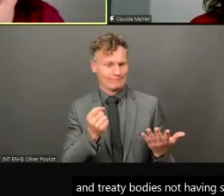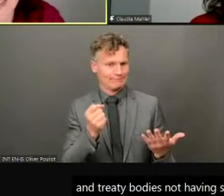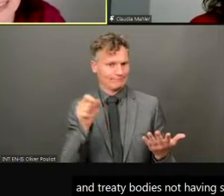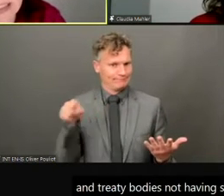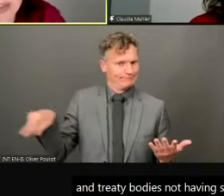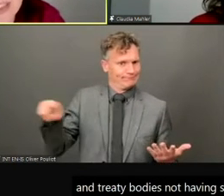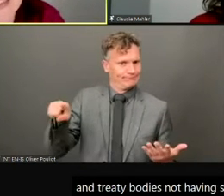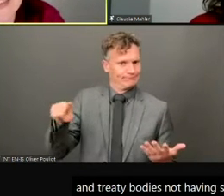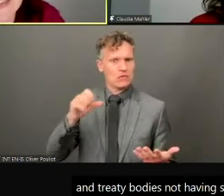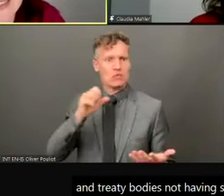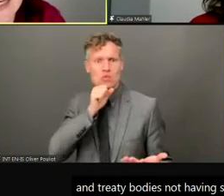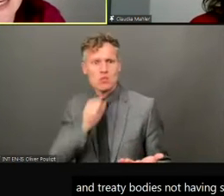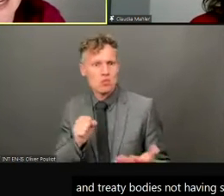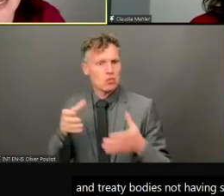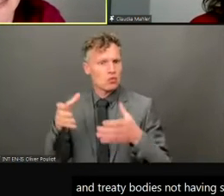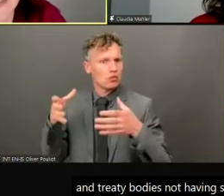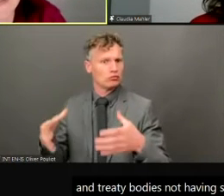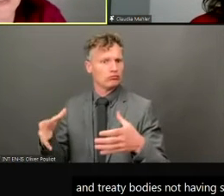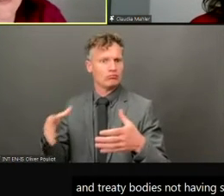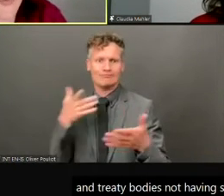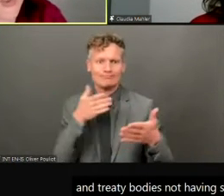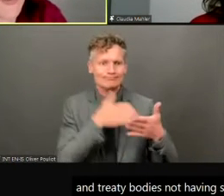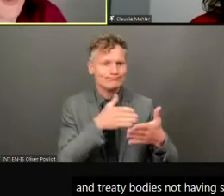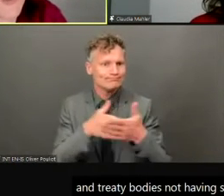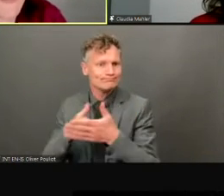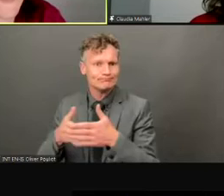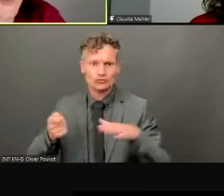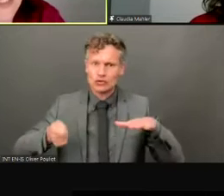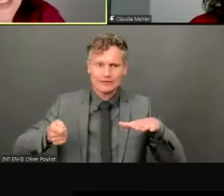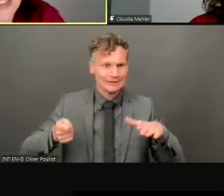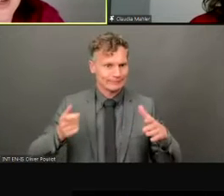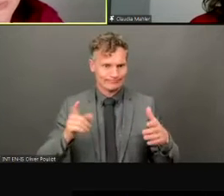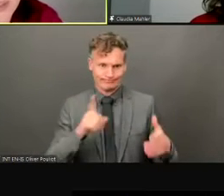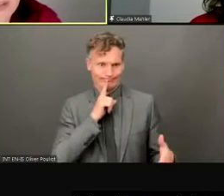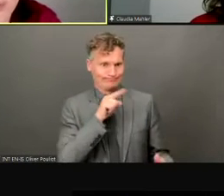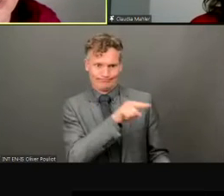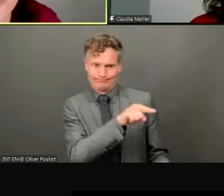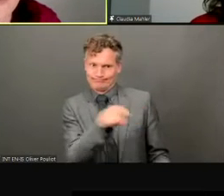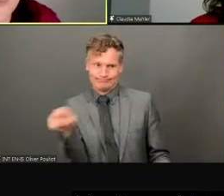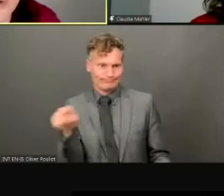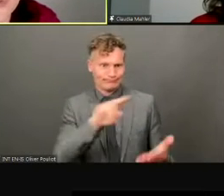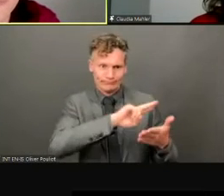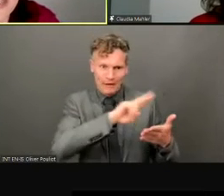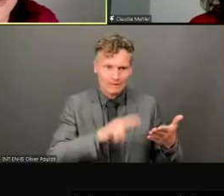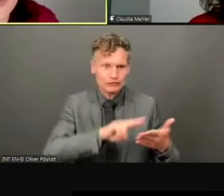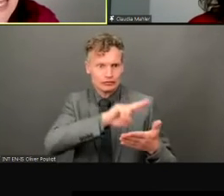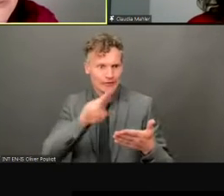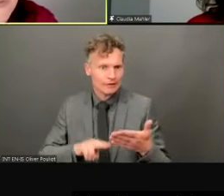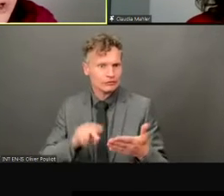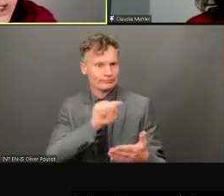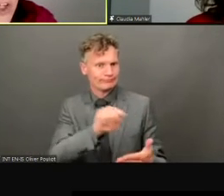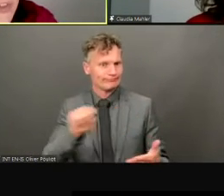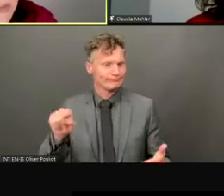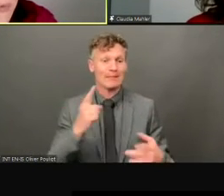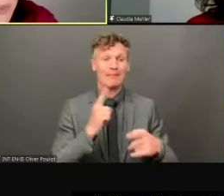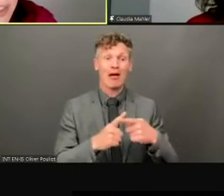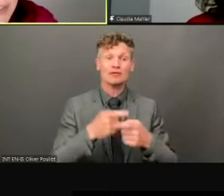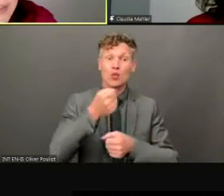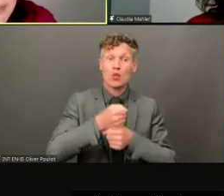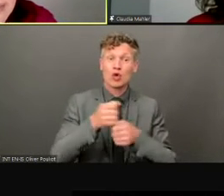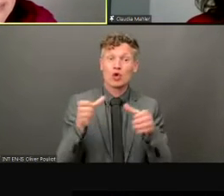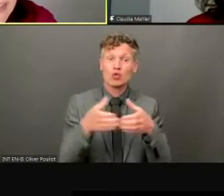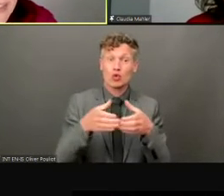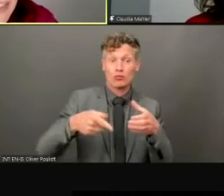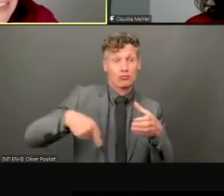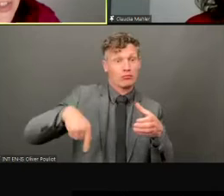terms of accessing justice. And the working document for this open-ended working group also mentions lack of knowledge and